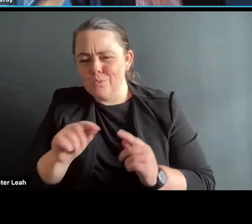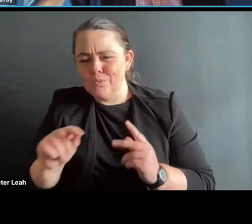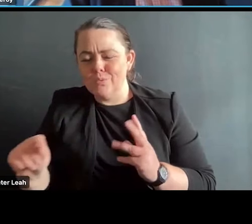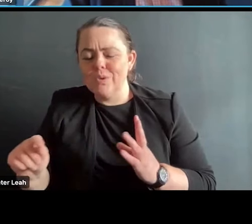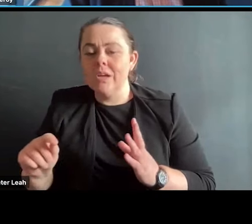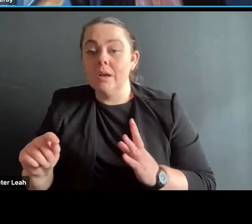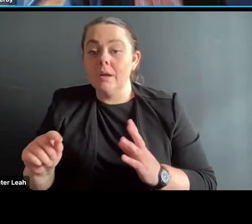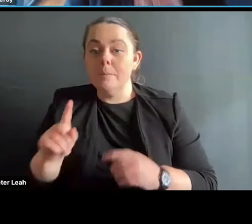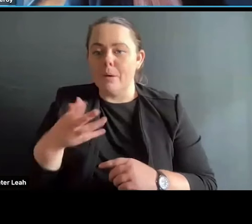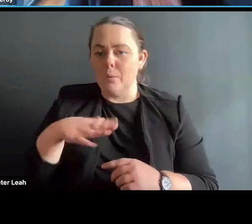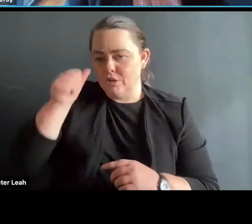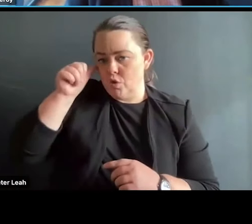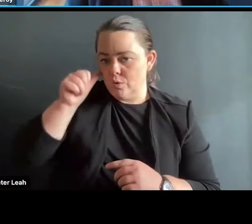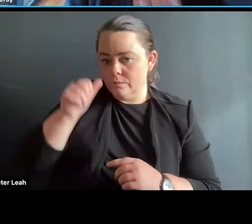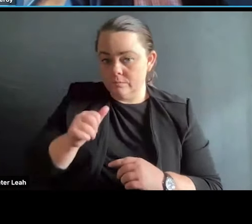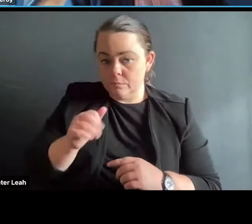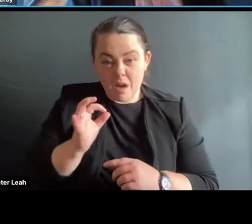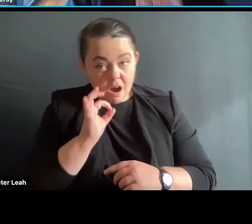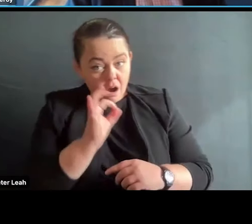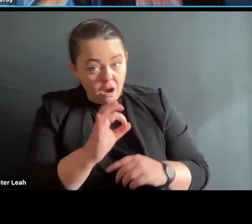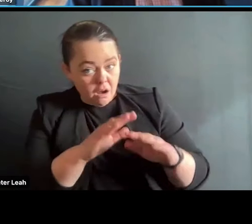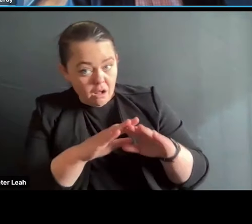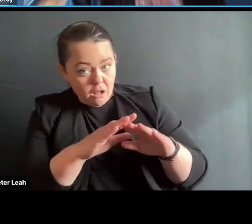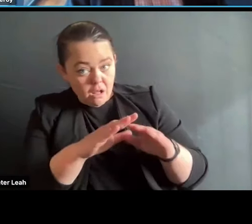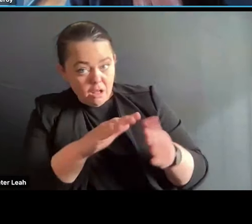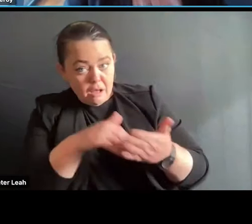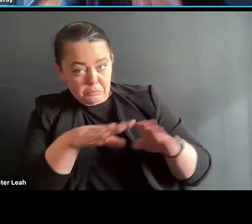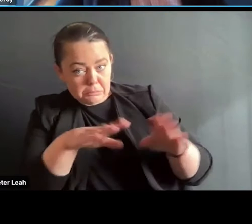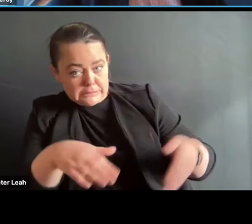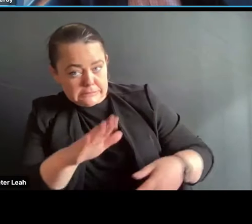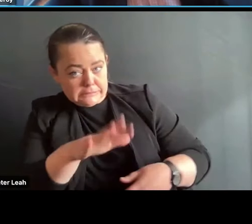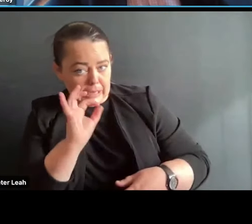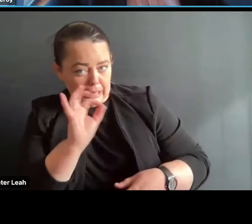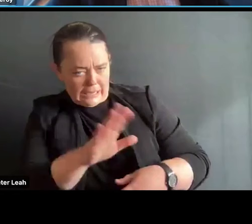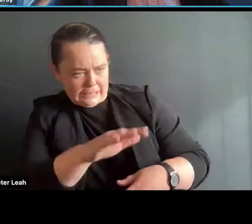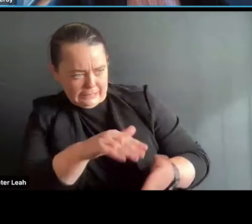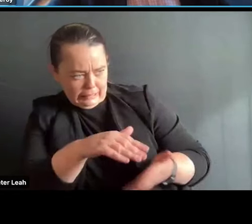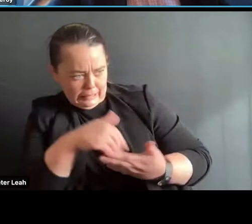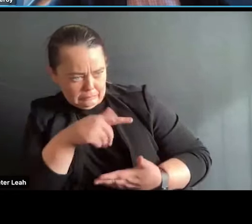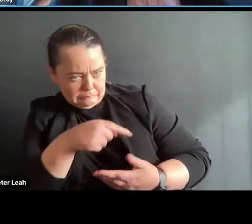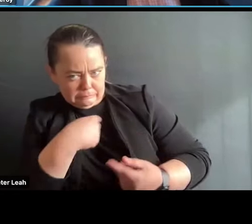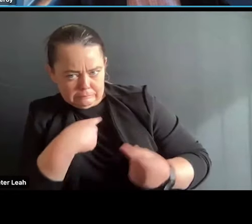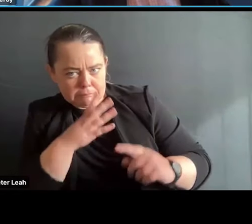to the help desk and then the technical advice, and we'll look at it as we go.